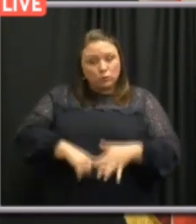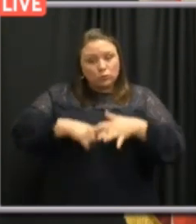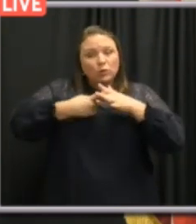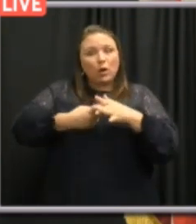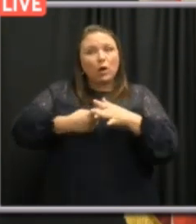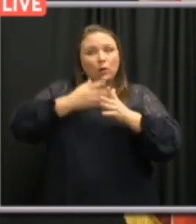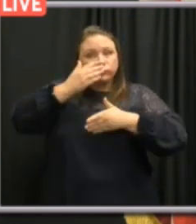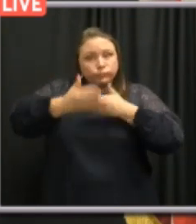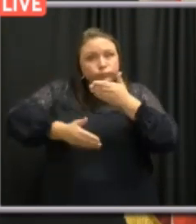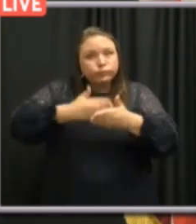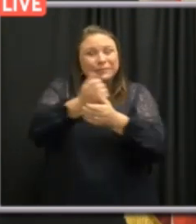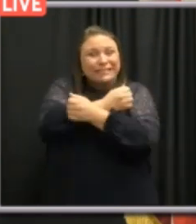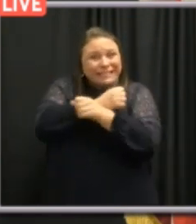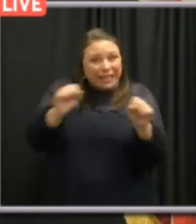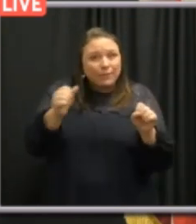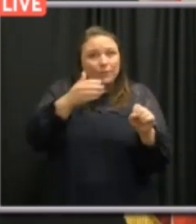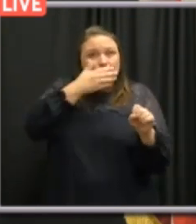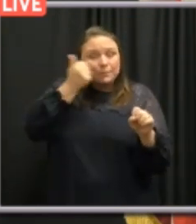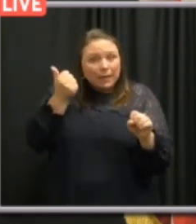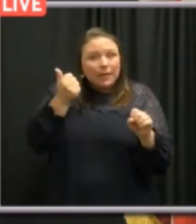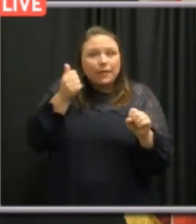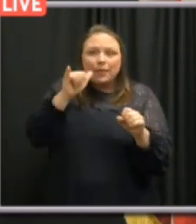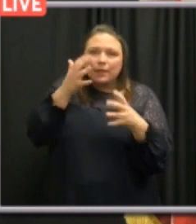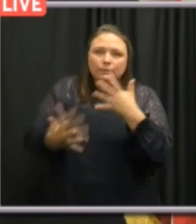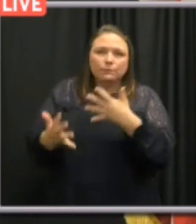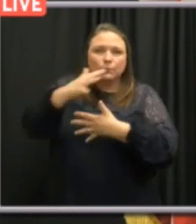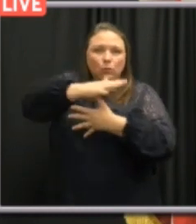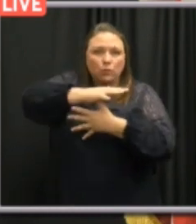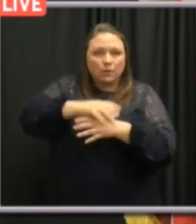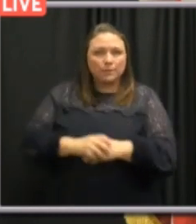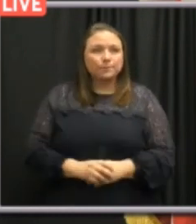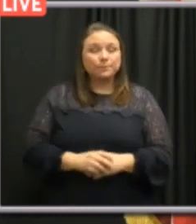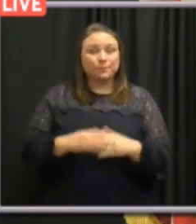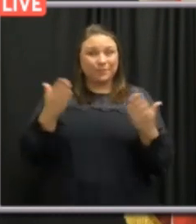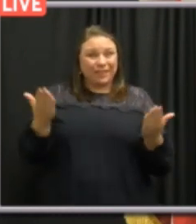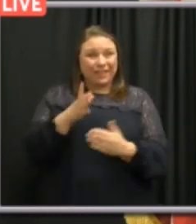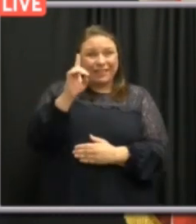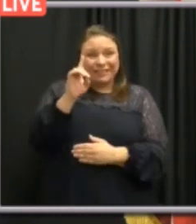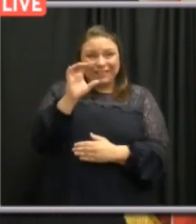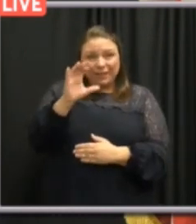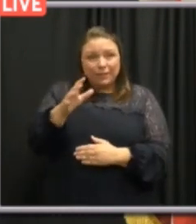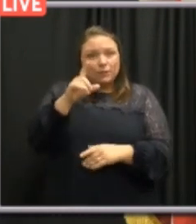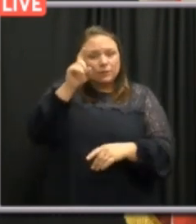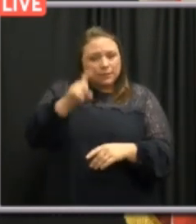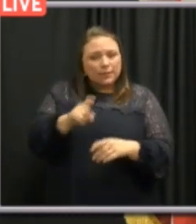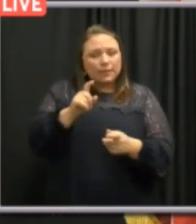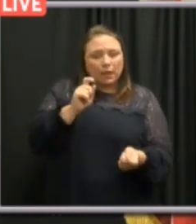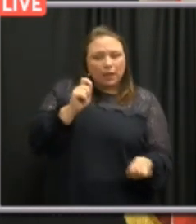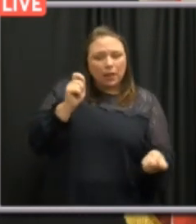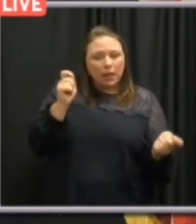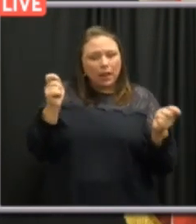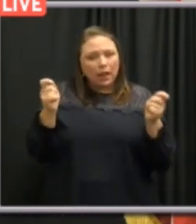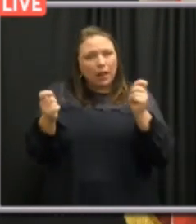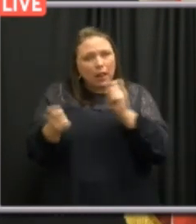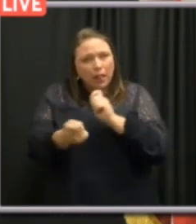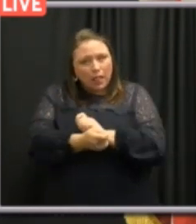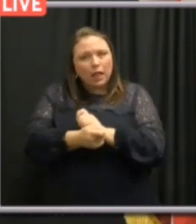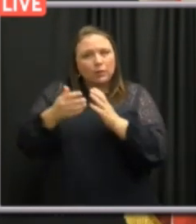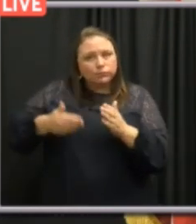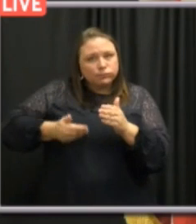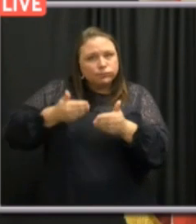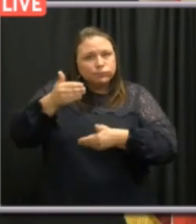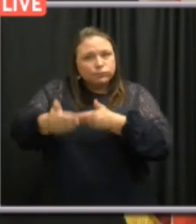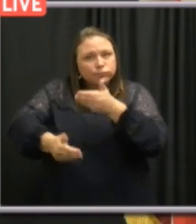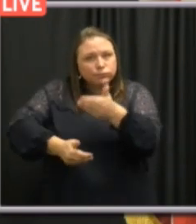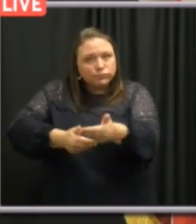way is obviously a public priority. Now, here in Davidson County, we must safely transition to the next phases of our